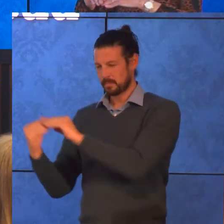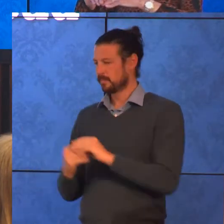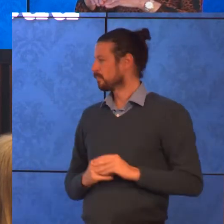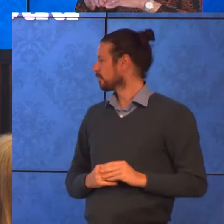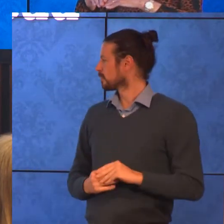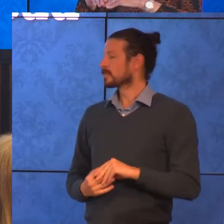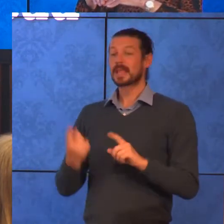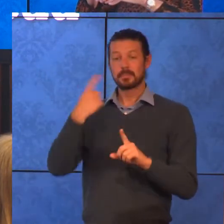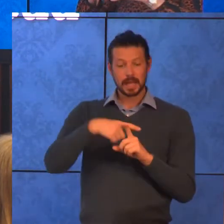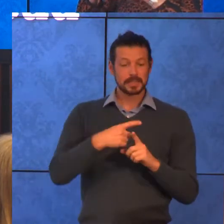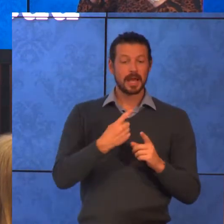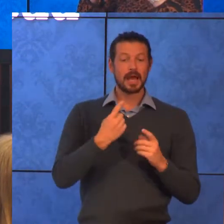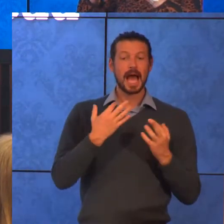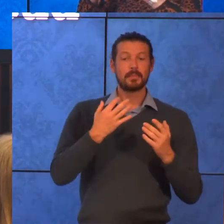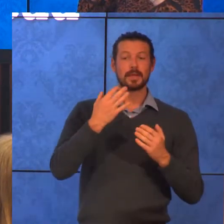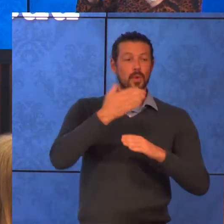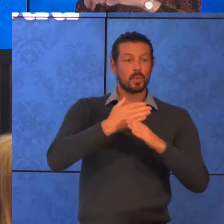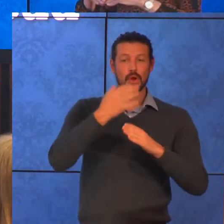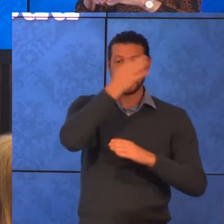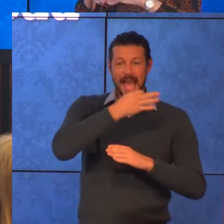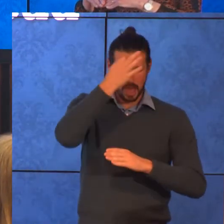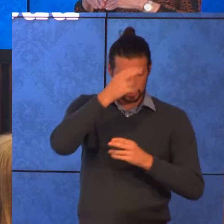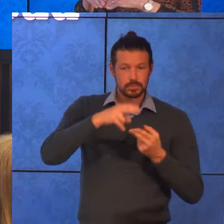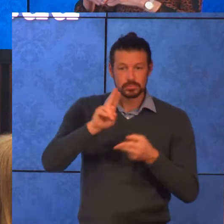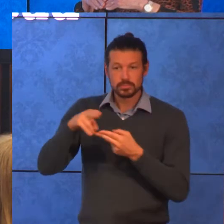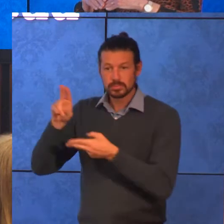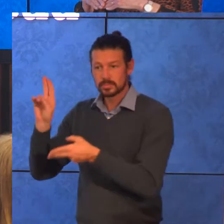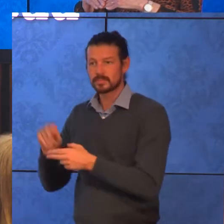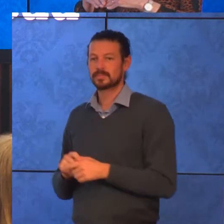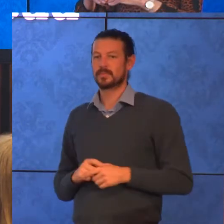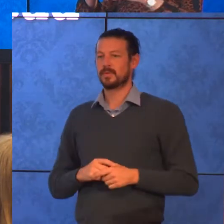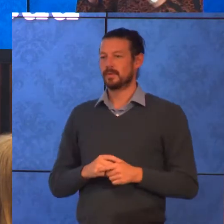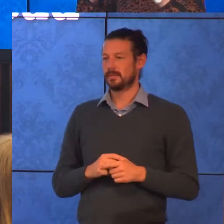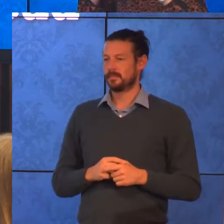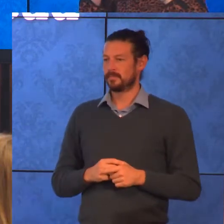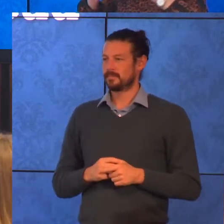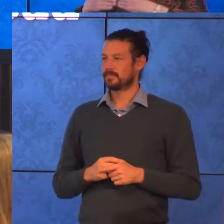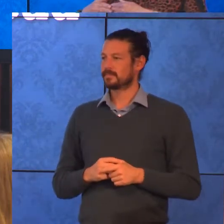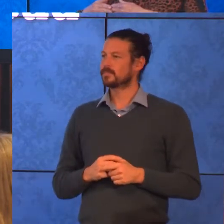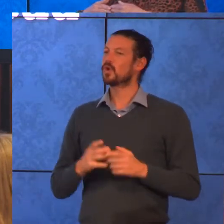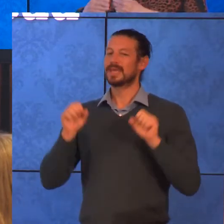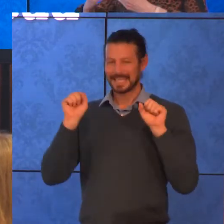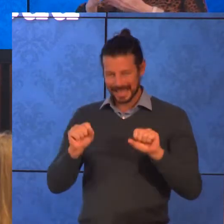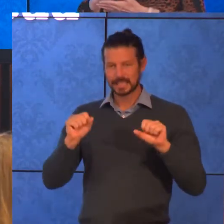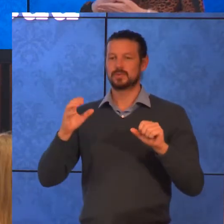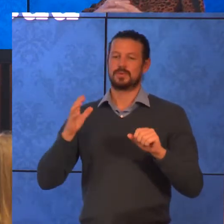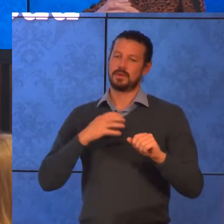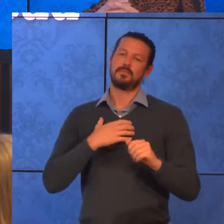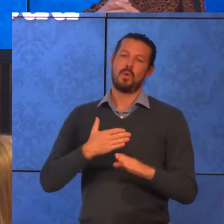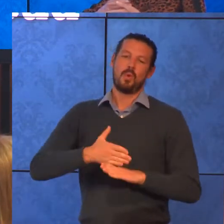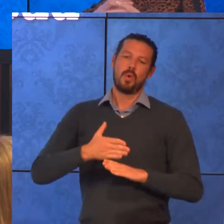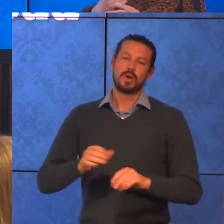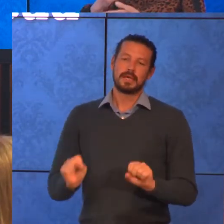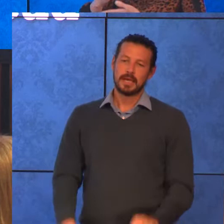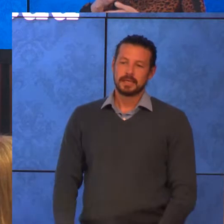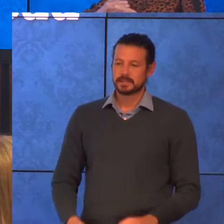hours increased for people over the hours of 30 hours a week. And so we need to do a whole lot more. Now, in terms of what we